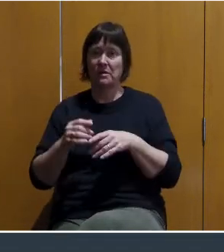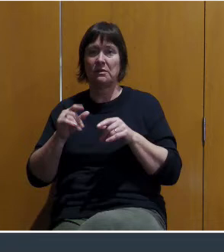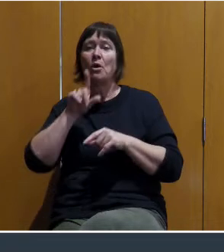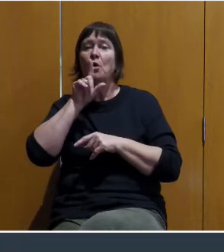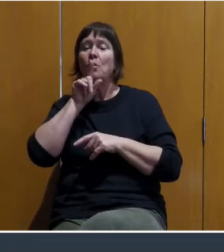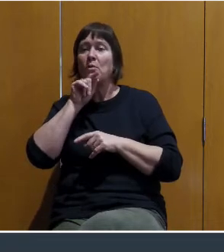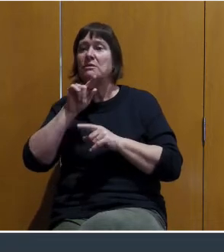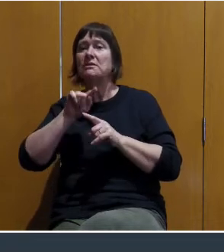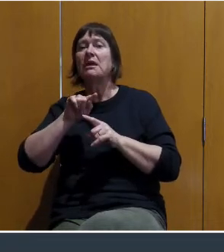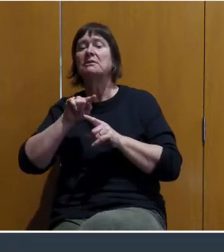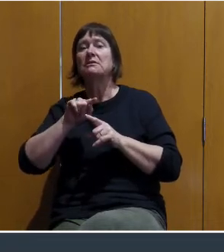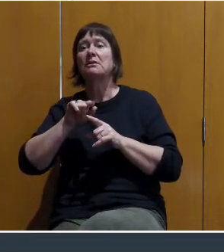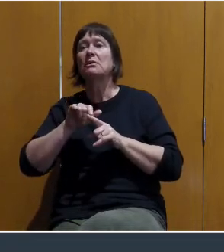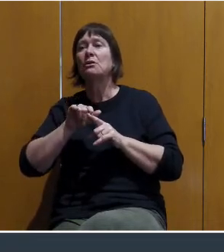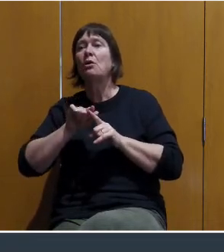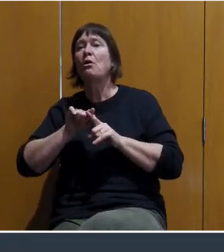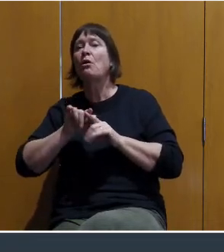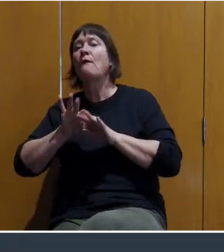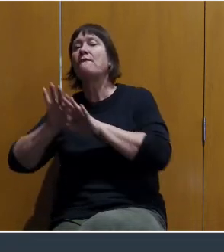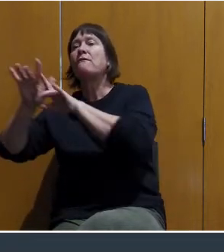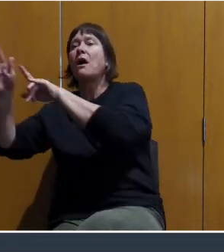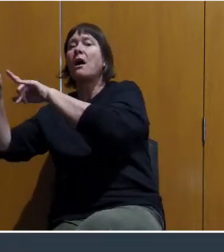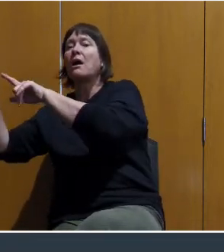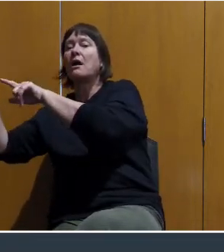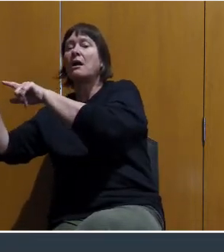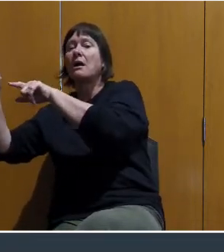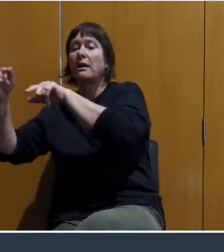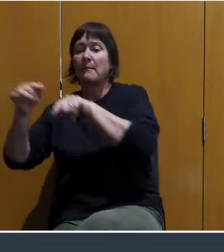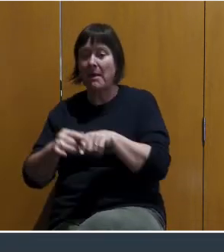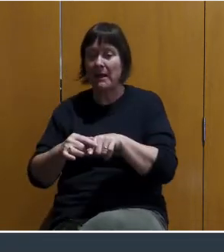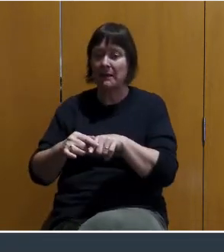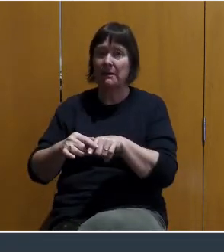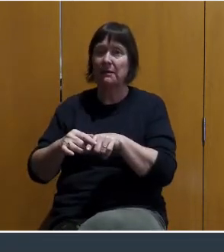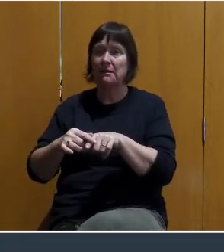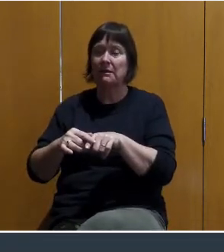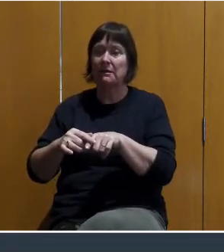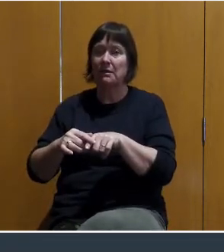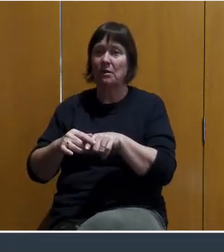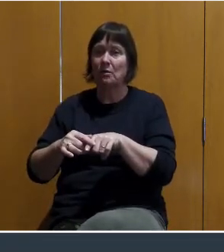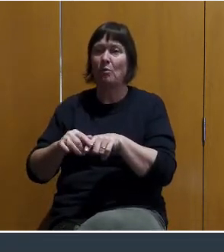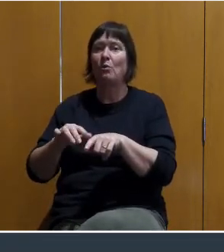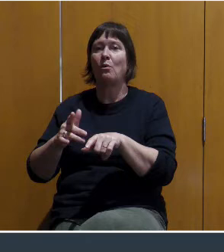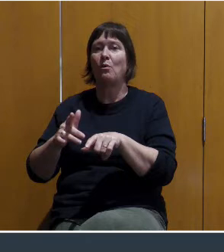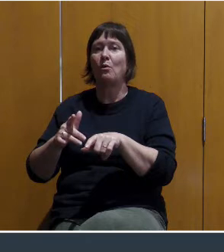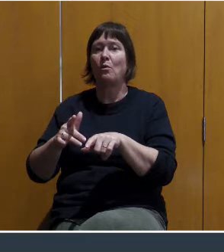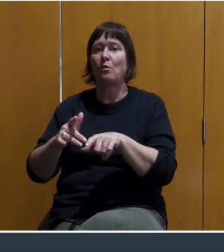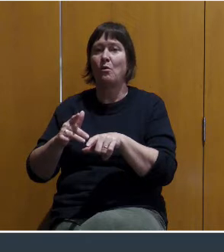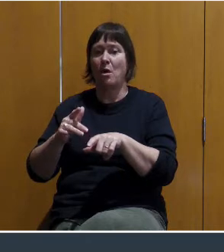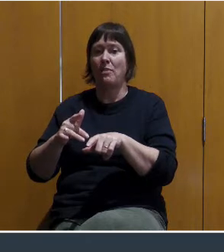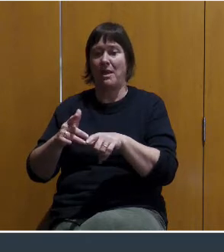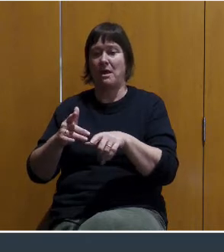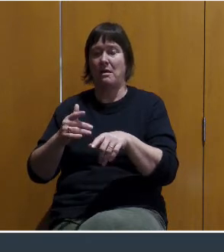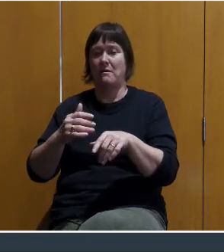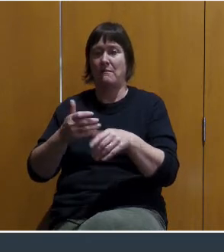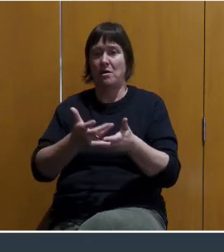birds, so they are the birds which are in their natural breeding range and exist nowhere else in the world.